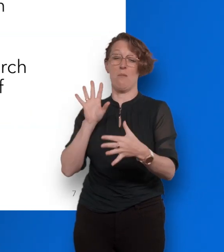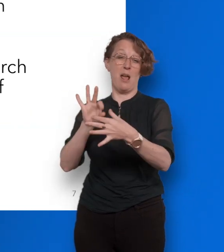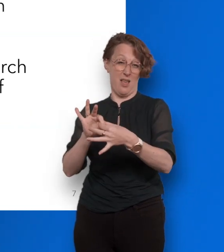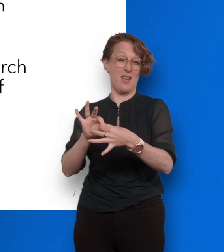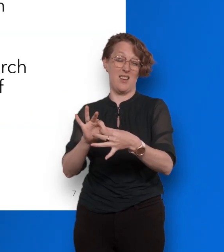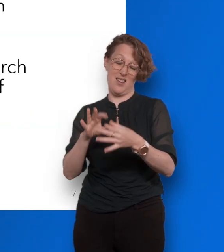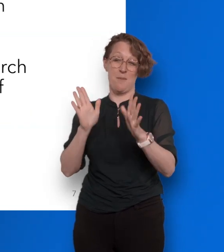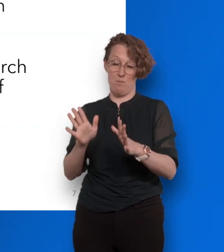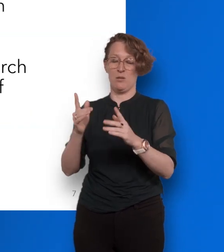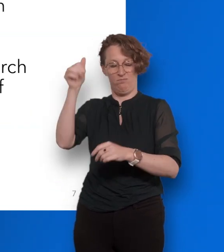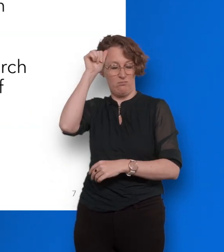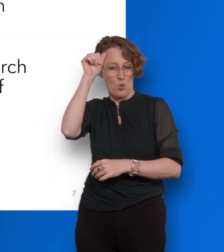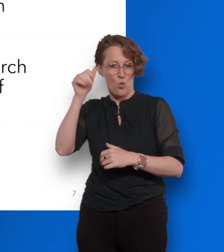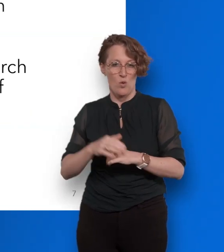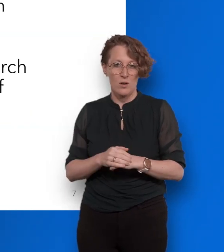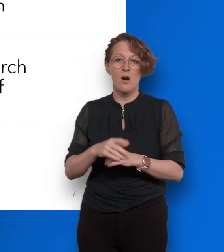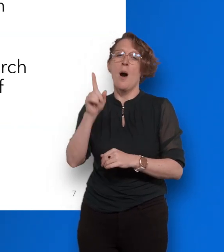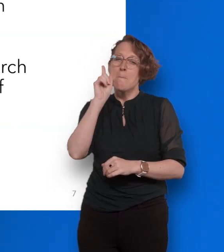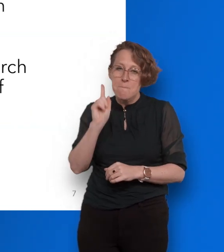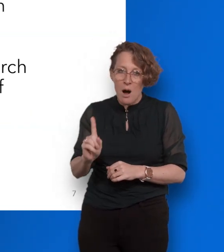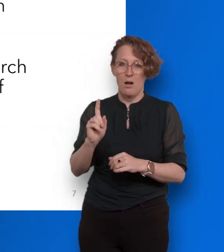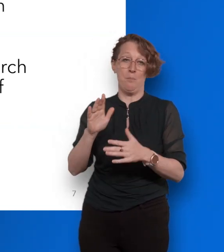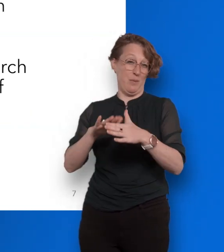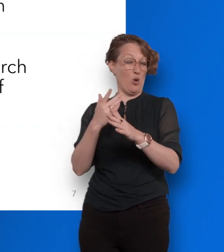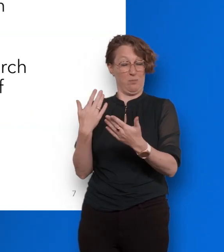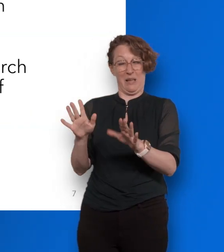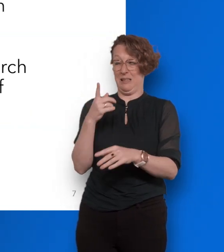all. However, the variety that I'm